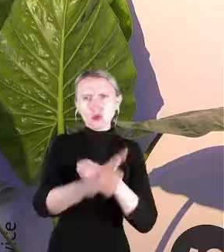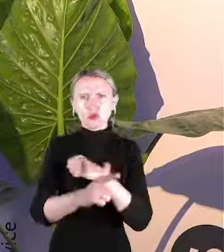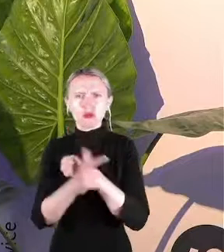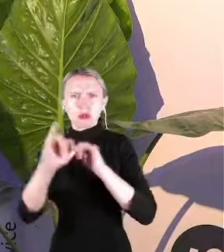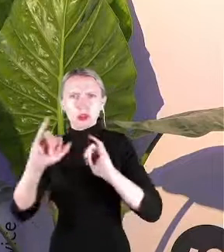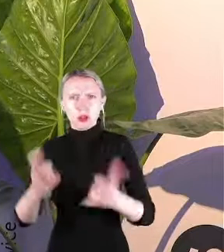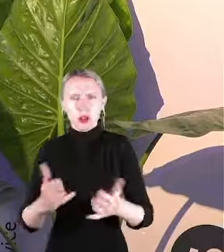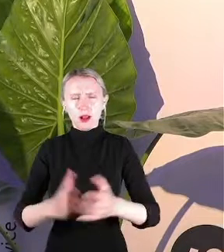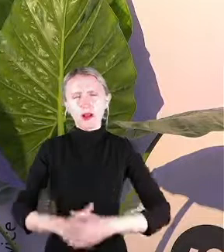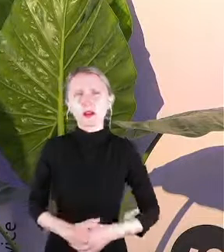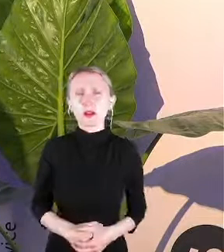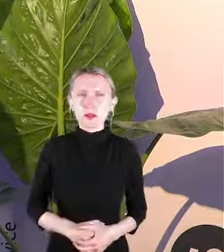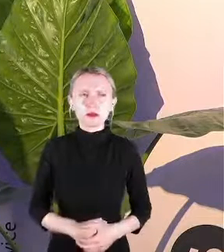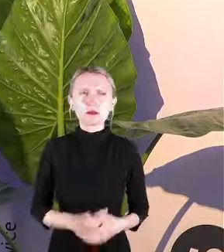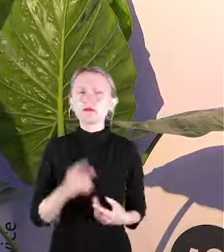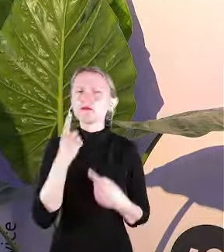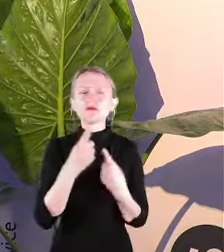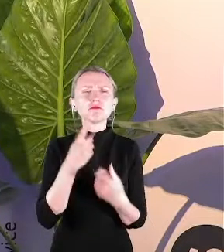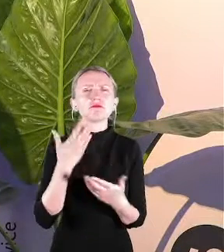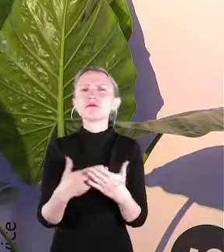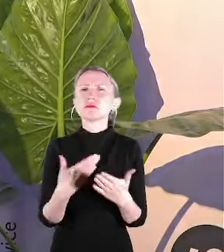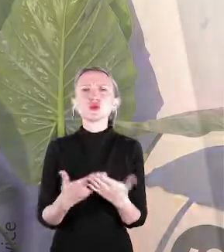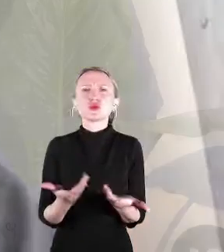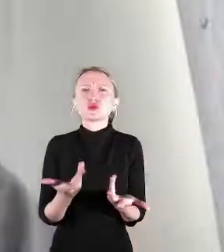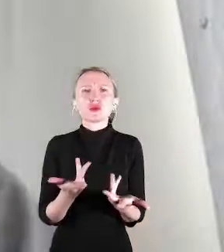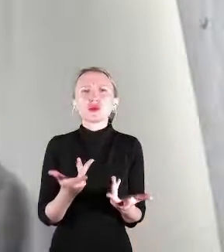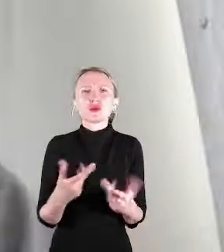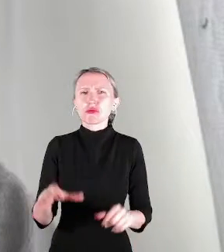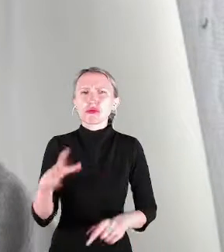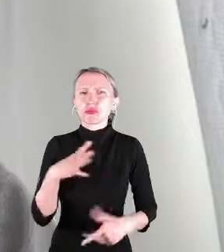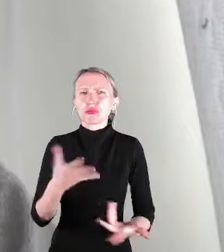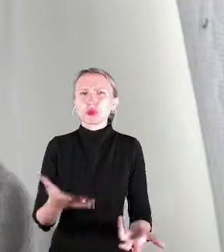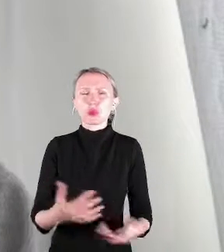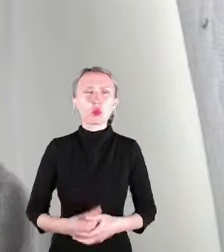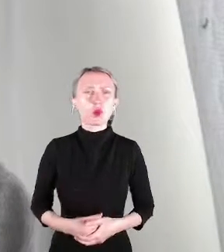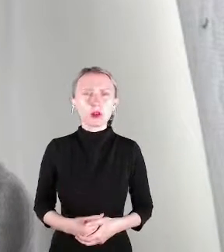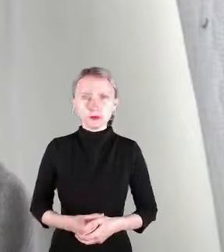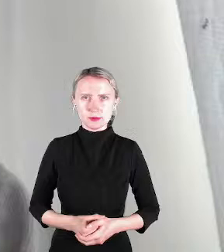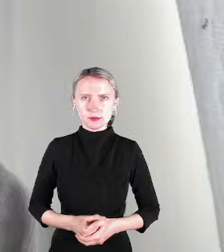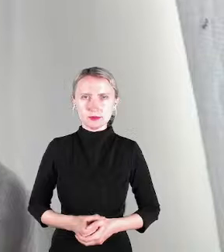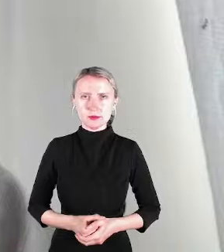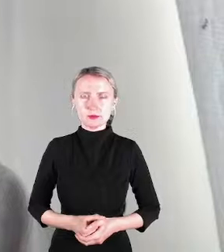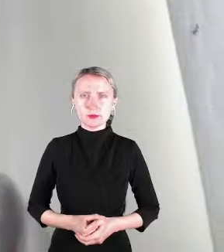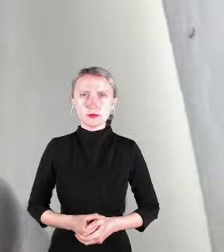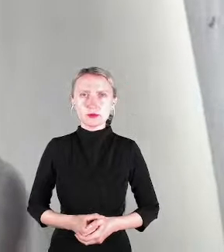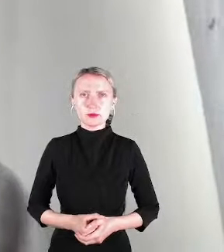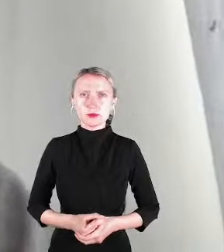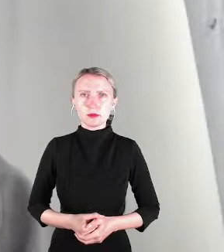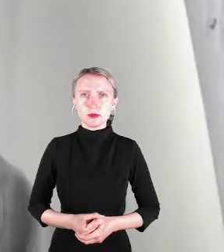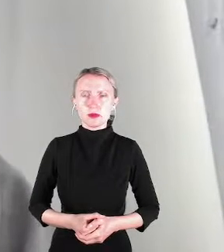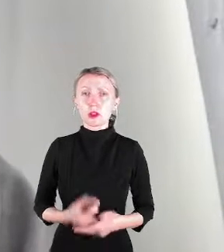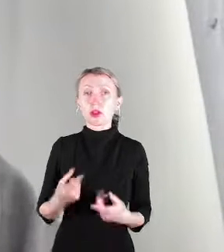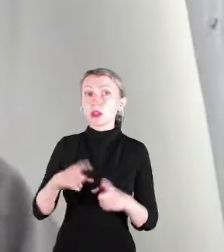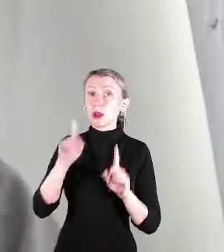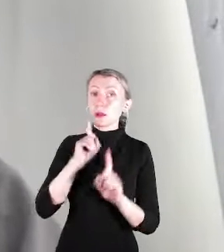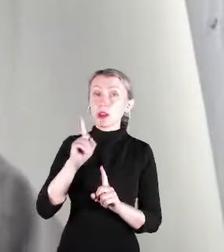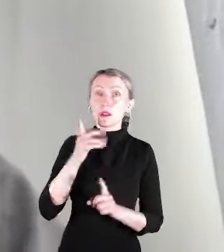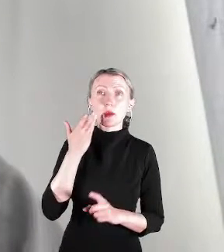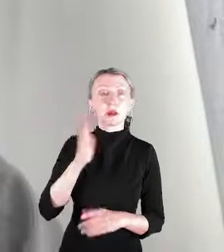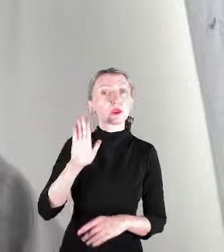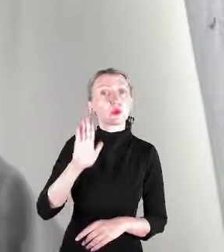that happened? We might assume. This is a very strange thing. As you said, while the rest of